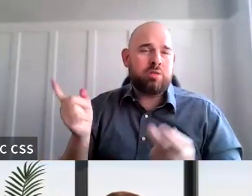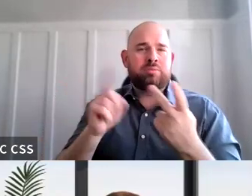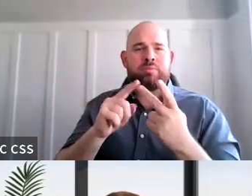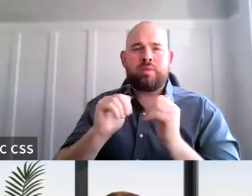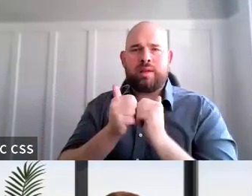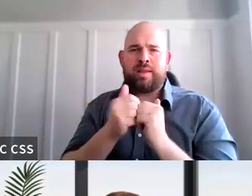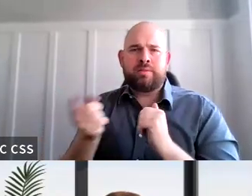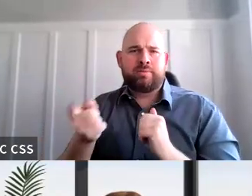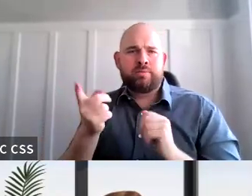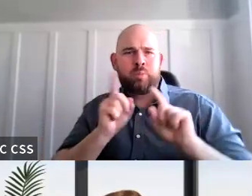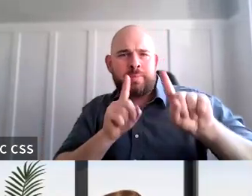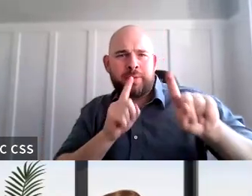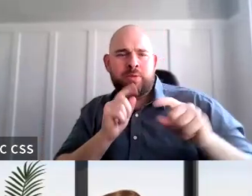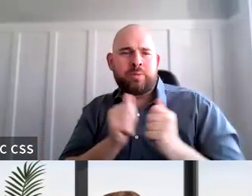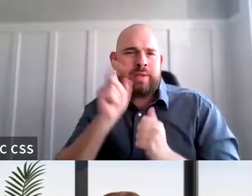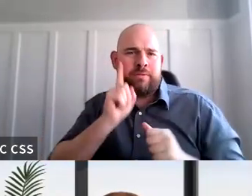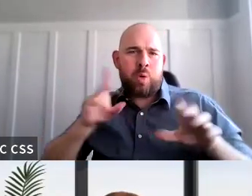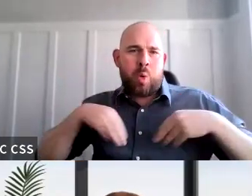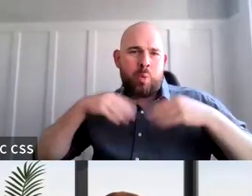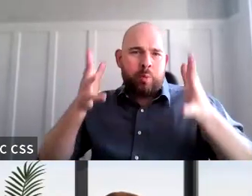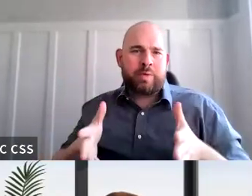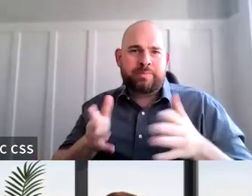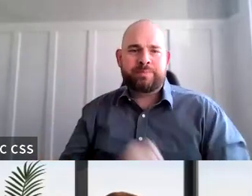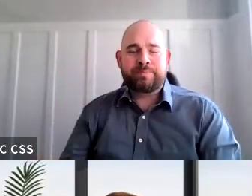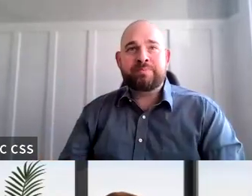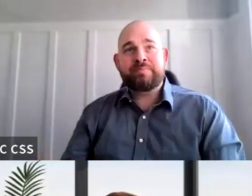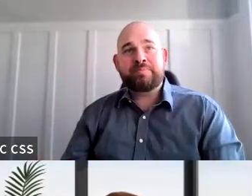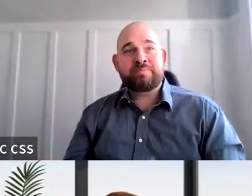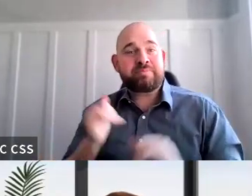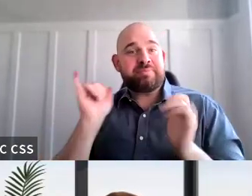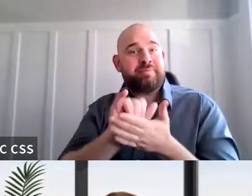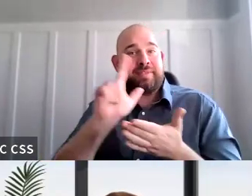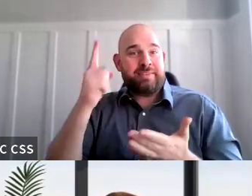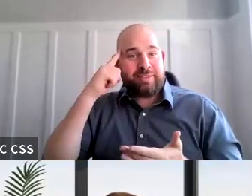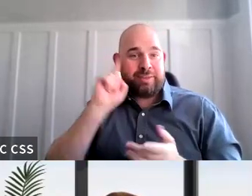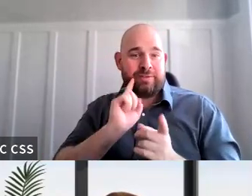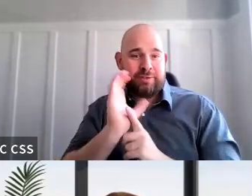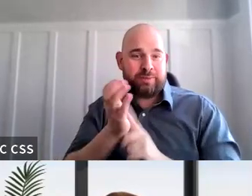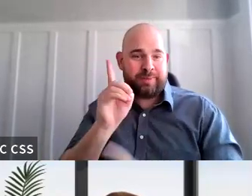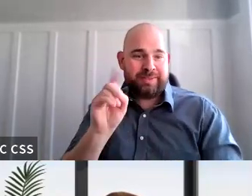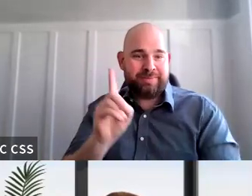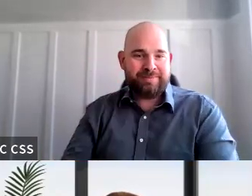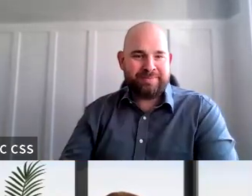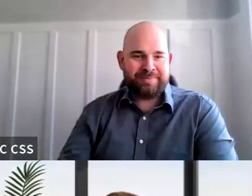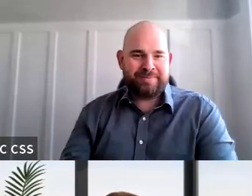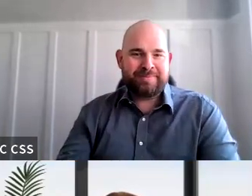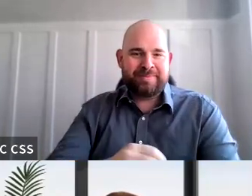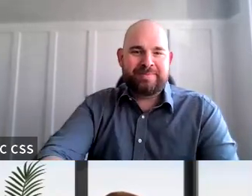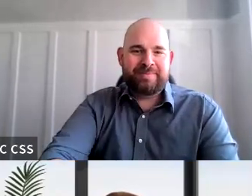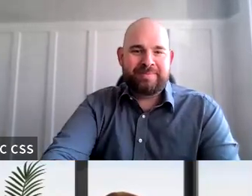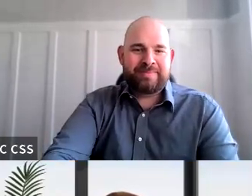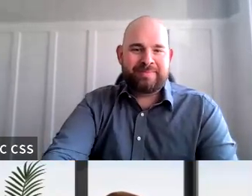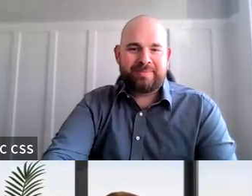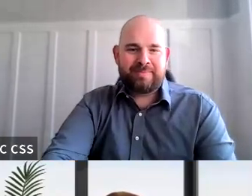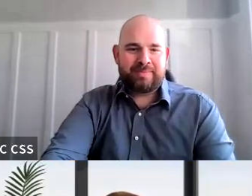or if you are silent, how does that change their response? Um, it should be an interesting. That's it